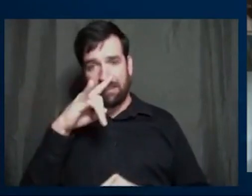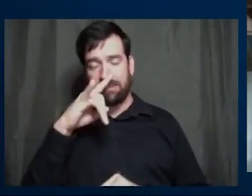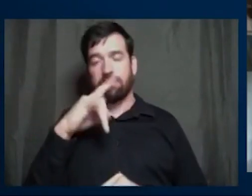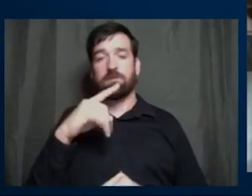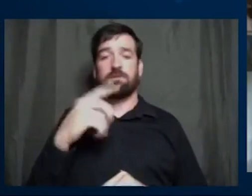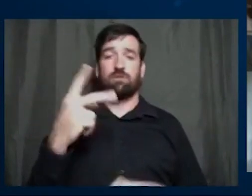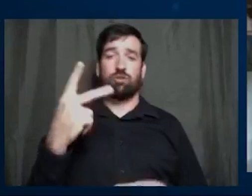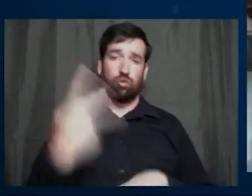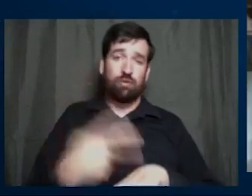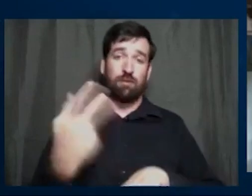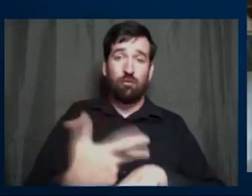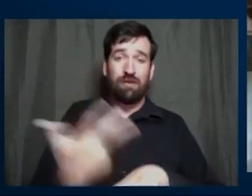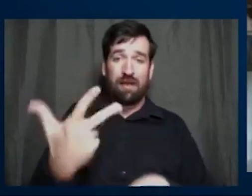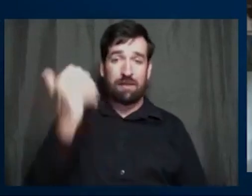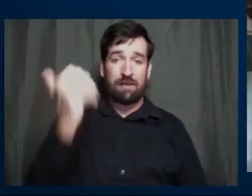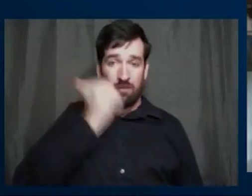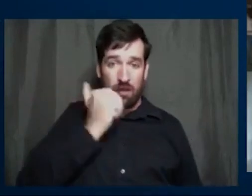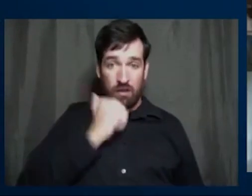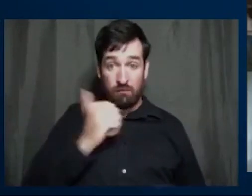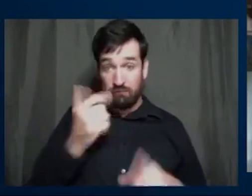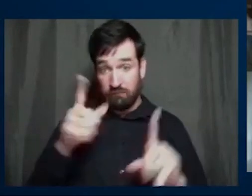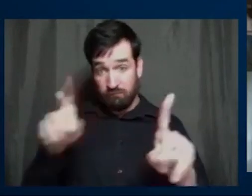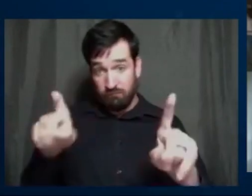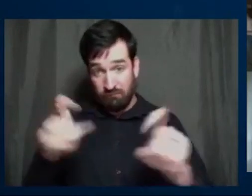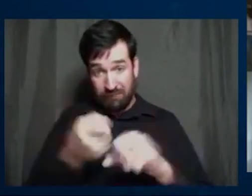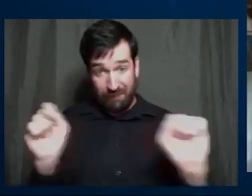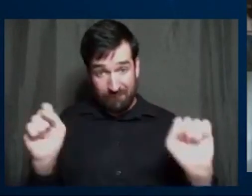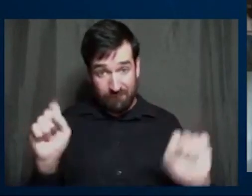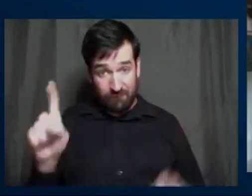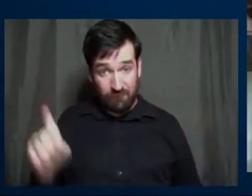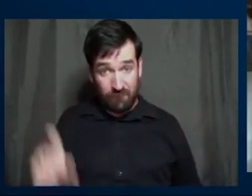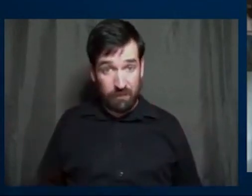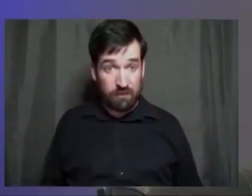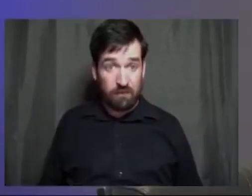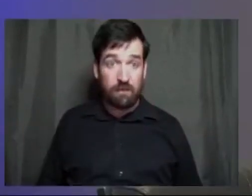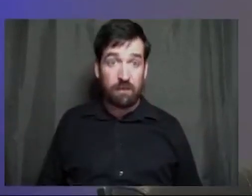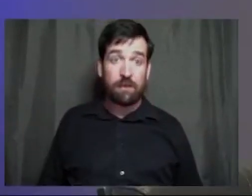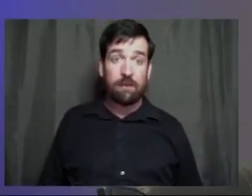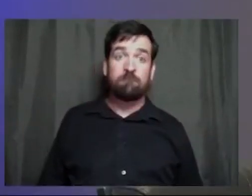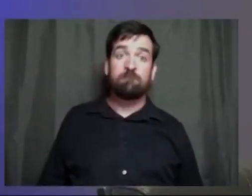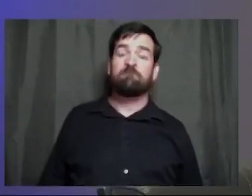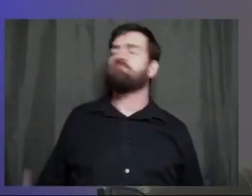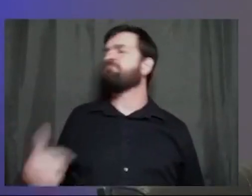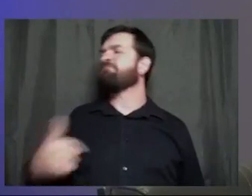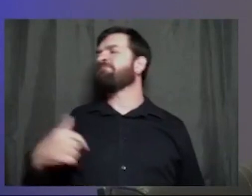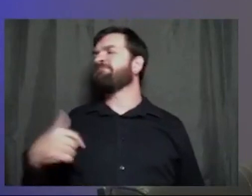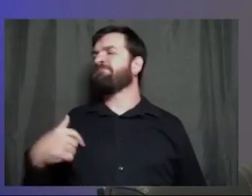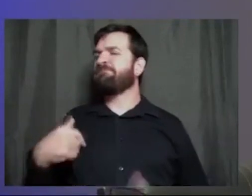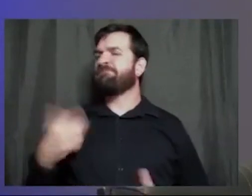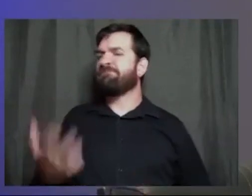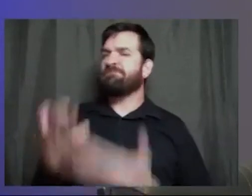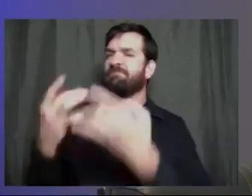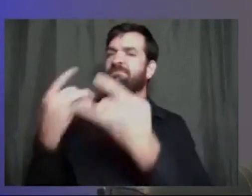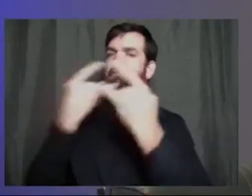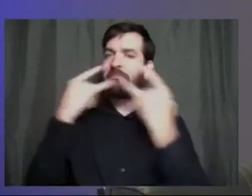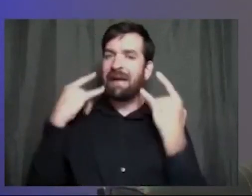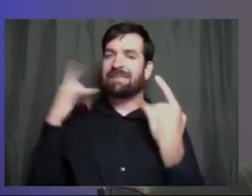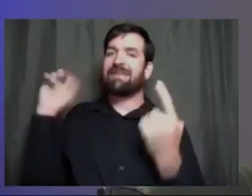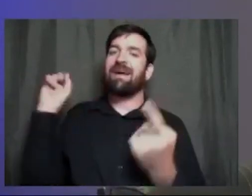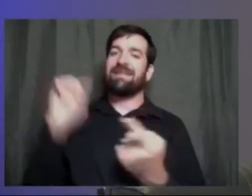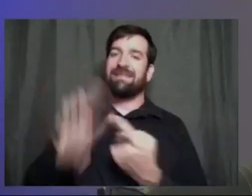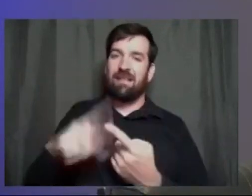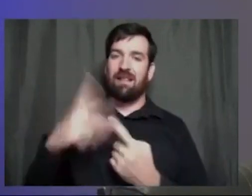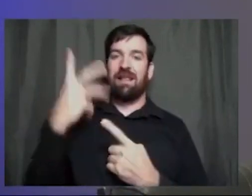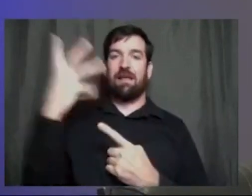day. Is this safe? So I would keep the masks on until you get to the outside. Remember, it's 15